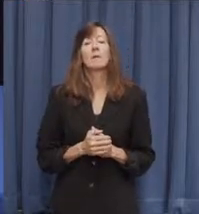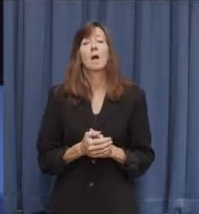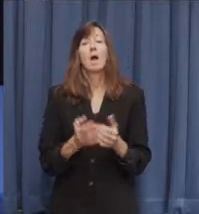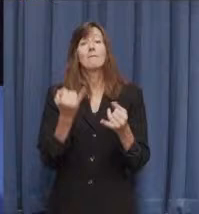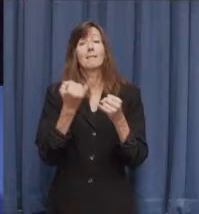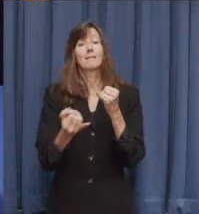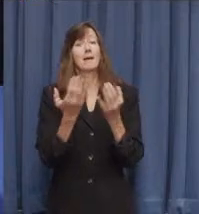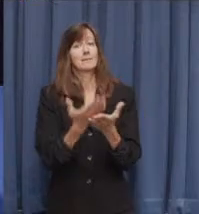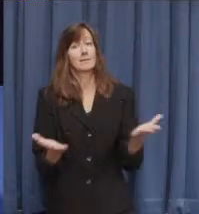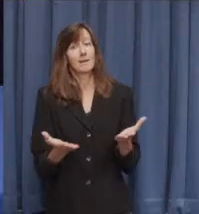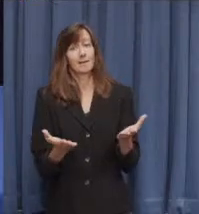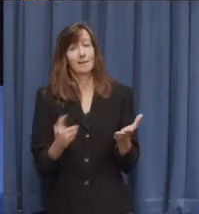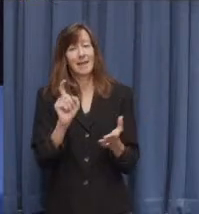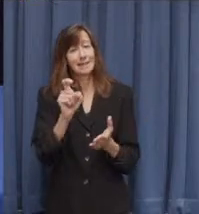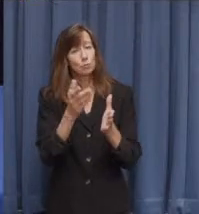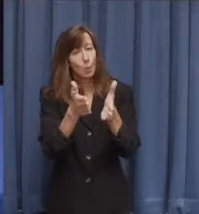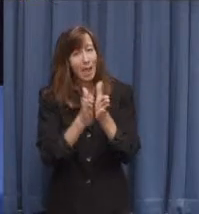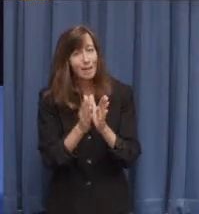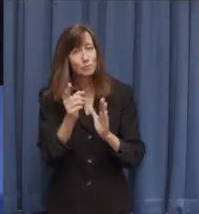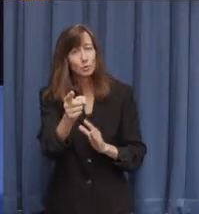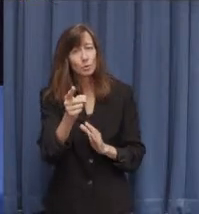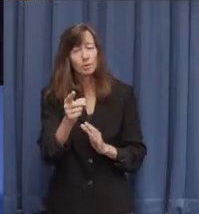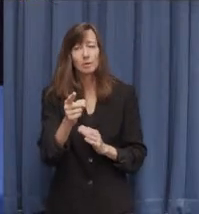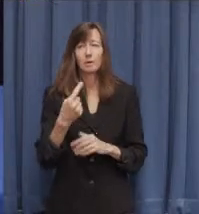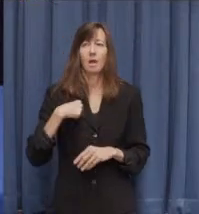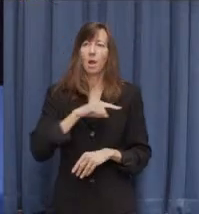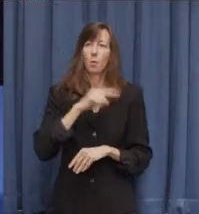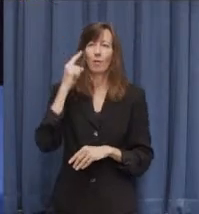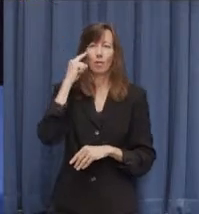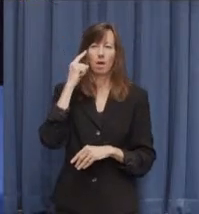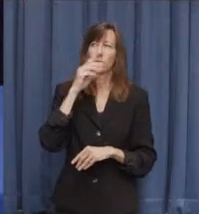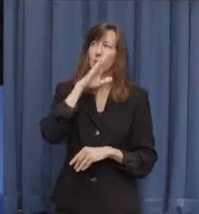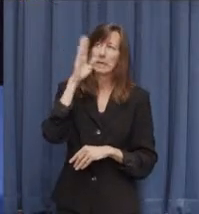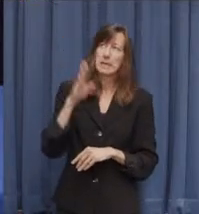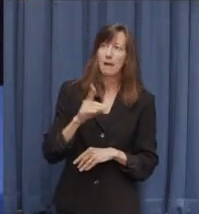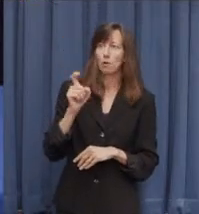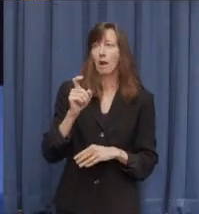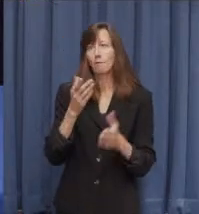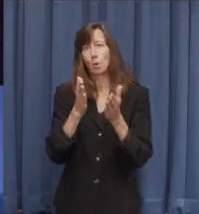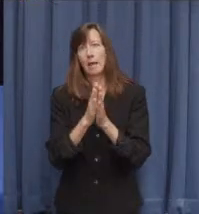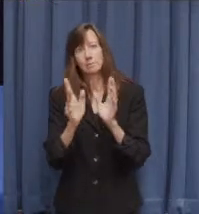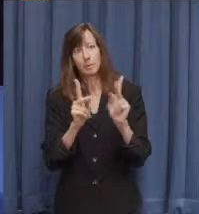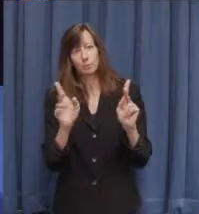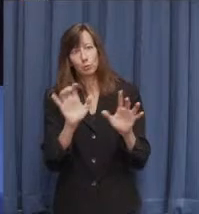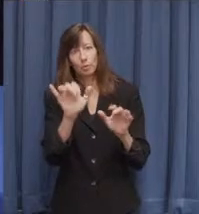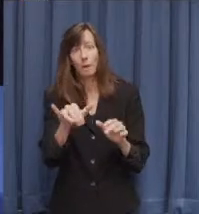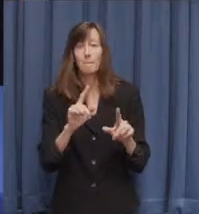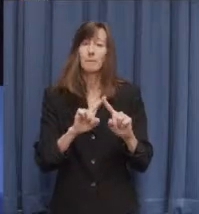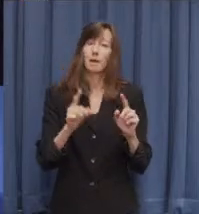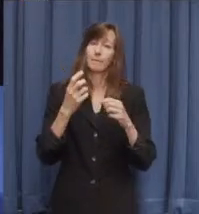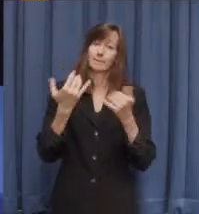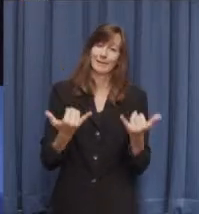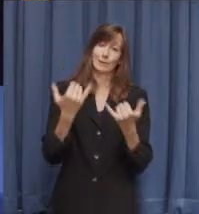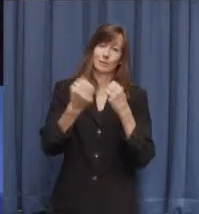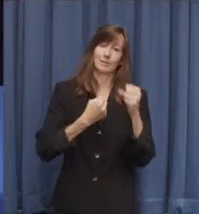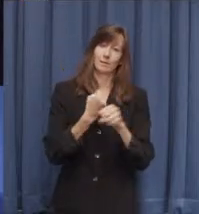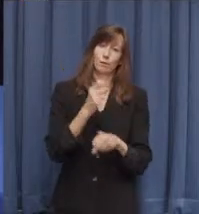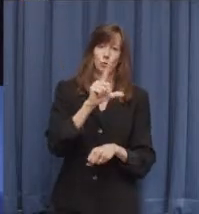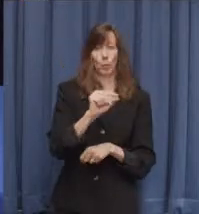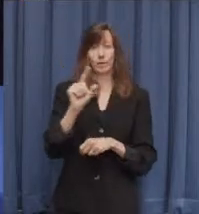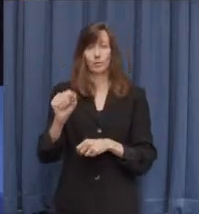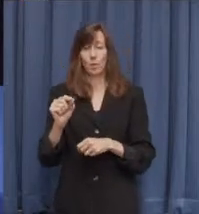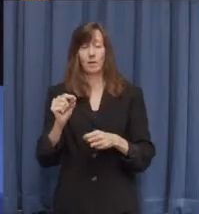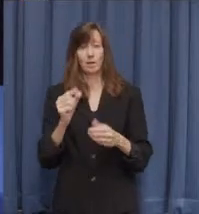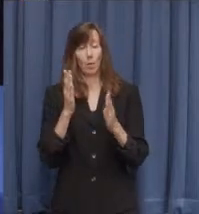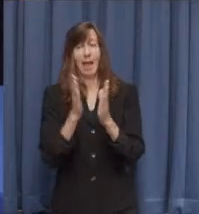never thought we'd be doing, but this is 2020, and this is the year of doing things we never thought we'd be doing. So another one of